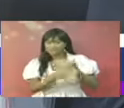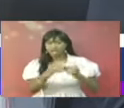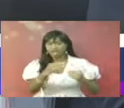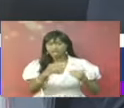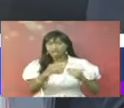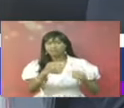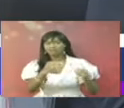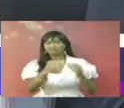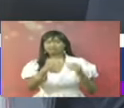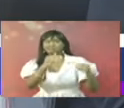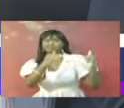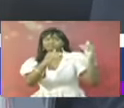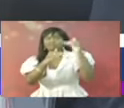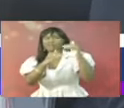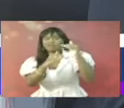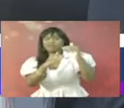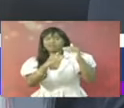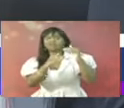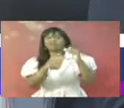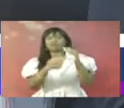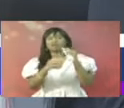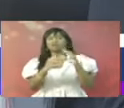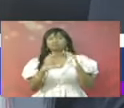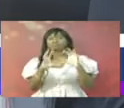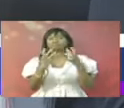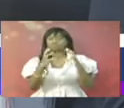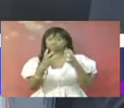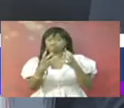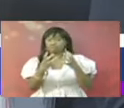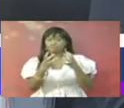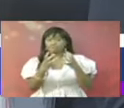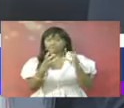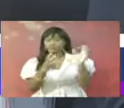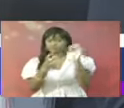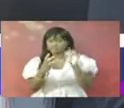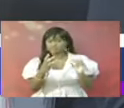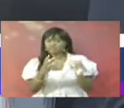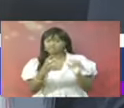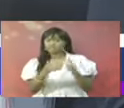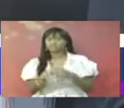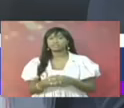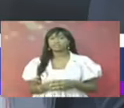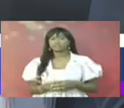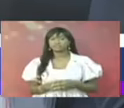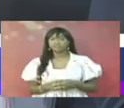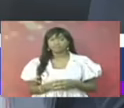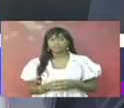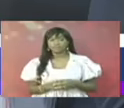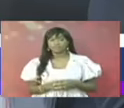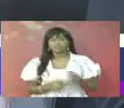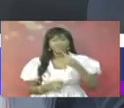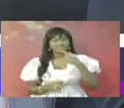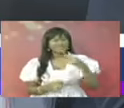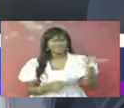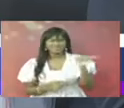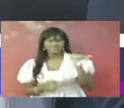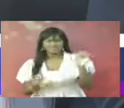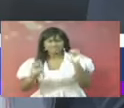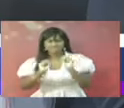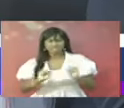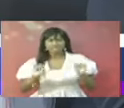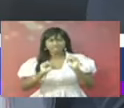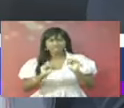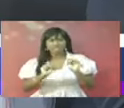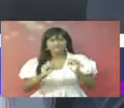there's a wide range of case fatality rates. And for example, as we mentioned on Saturday, with the